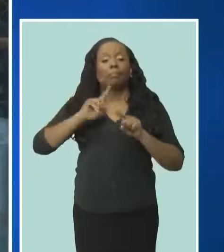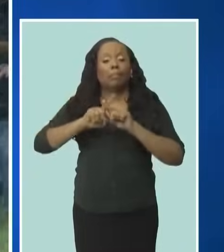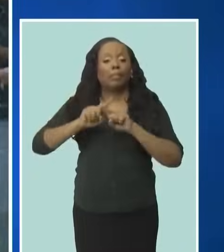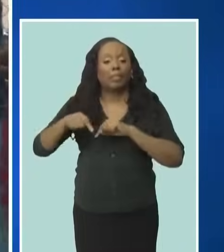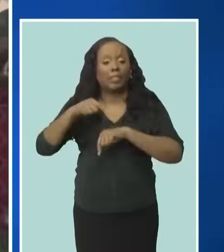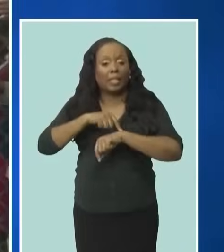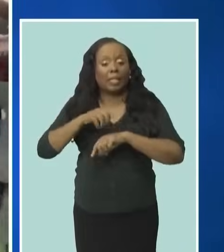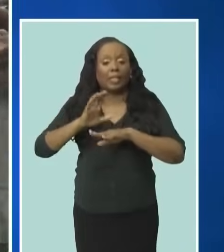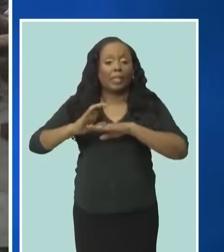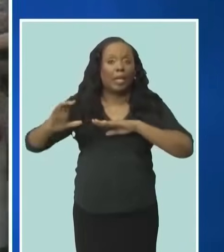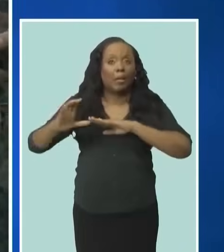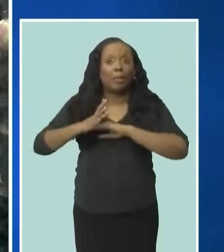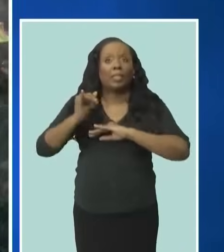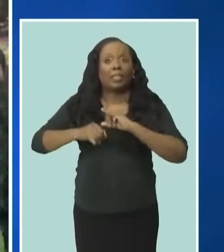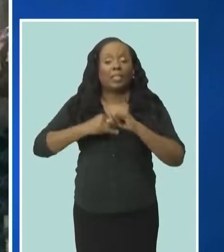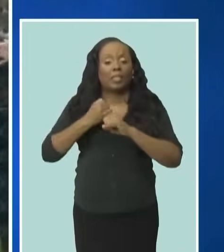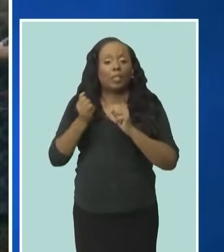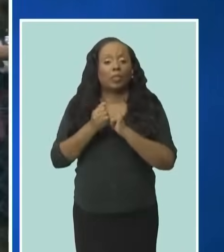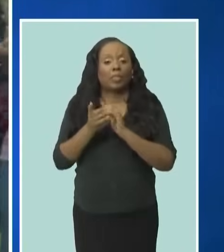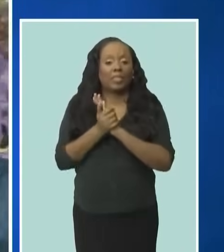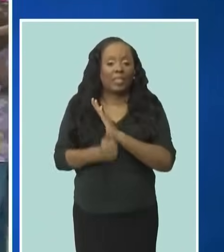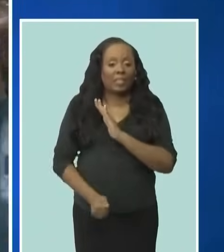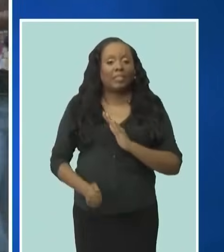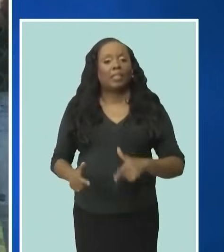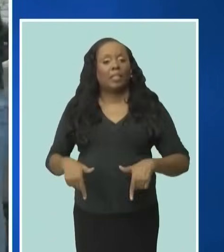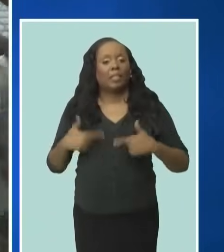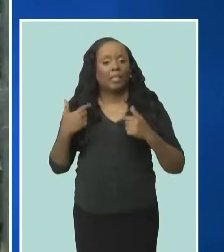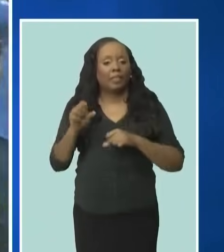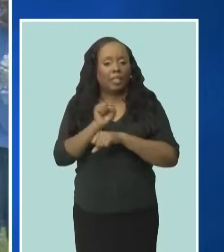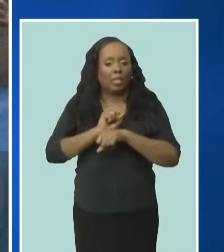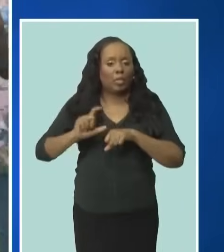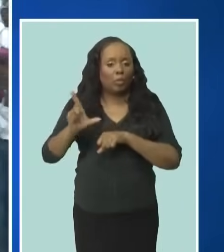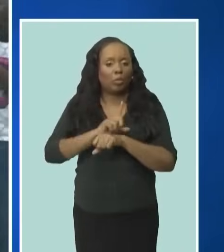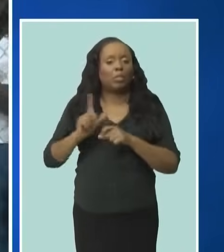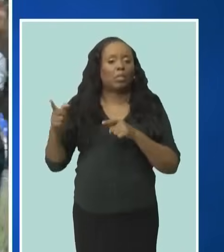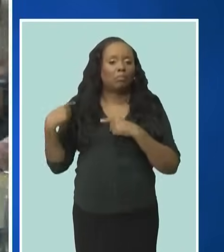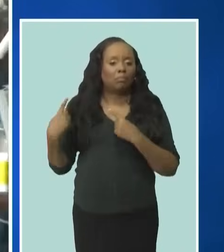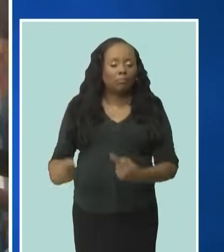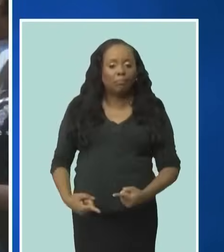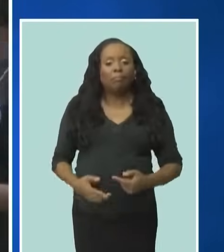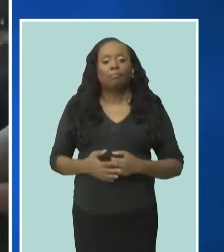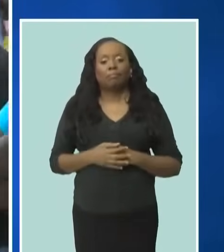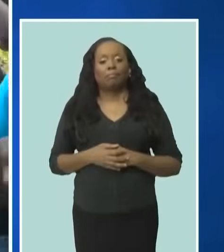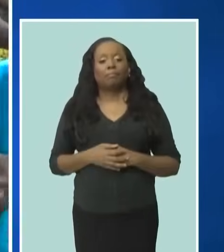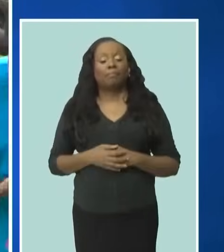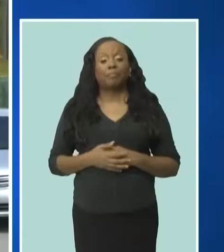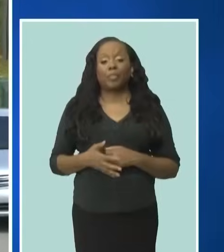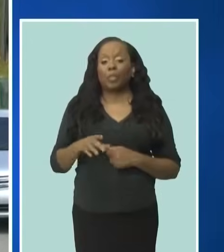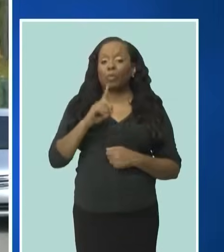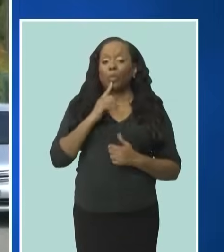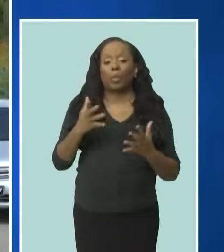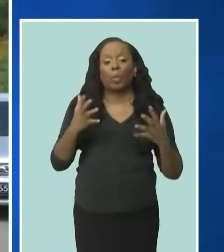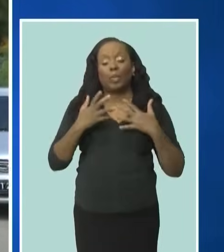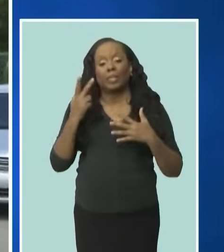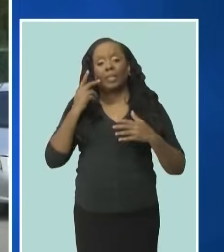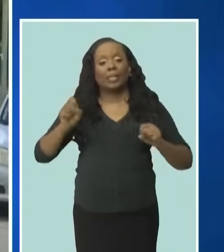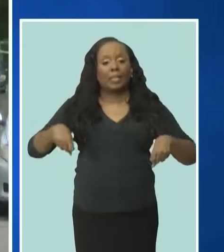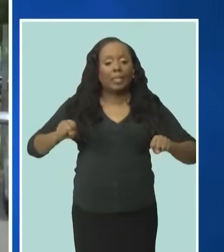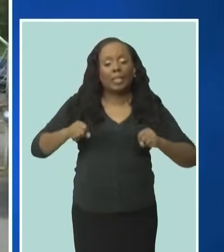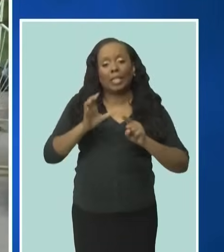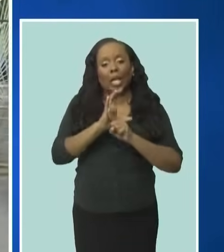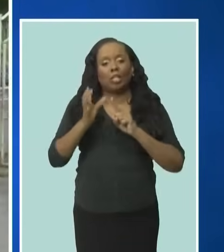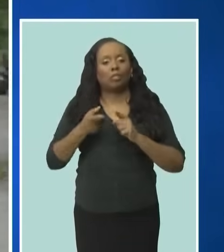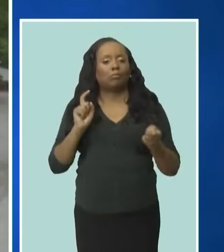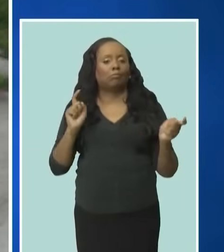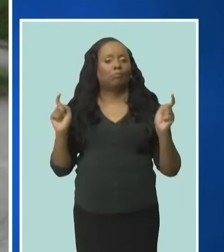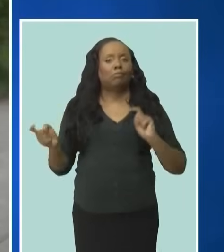his bike skills and has lived in St. Lucia for a while, engaging in the bike culture there. He says he would like to see the bike culture